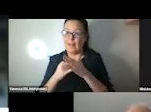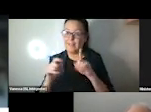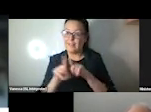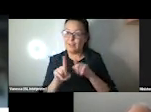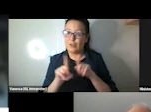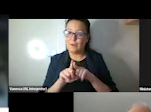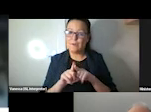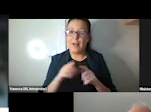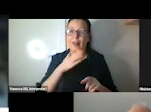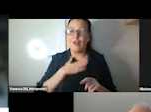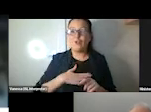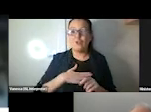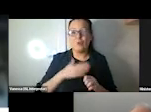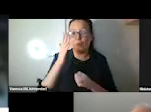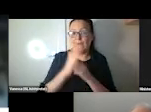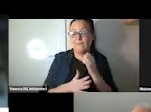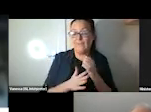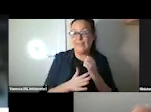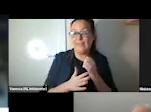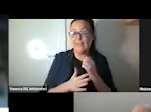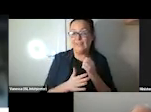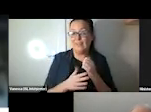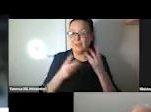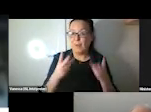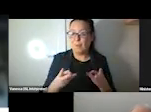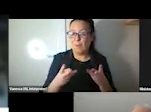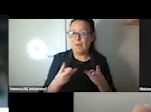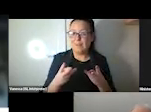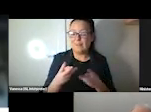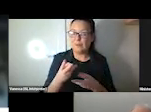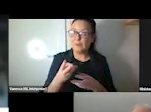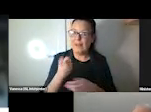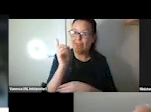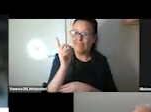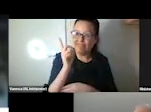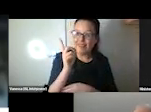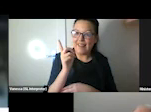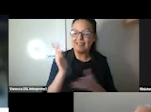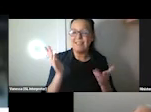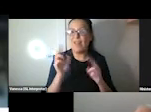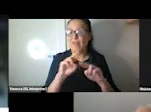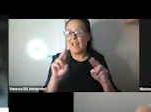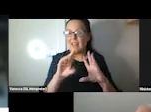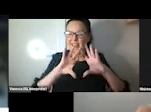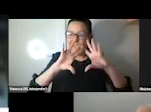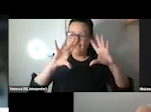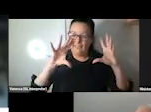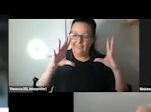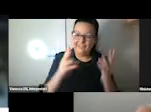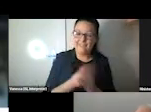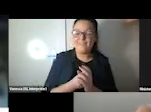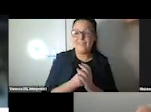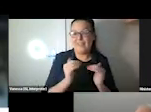just, to finish, would like to give a word of caution nonetheless, because not everything in these standards go